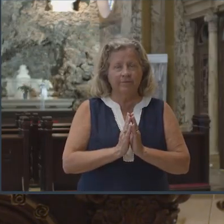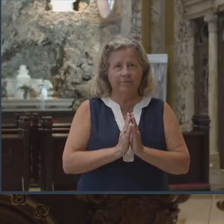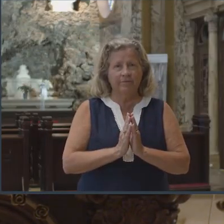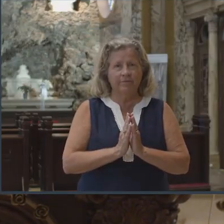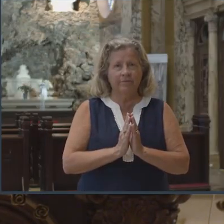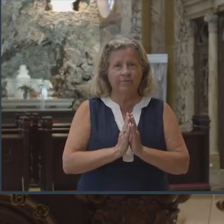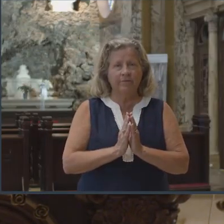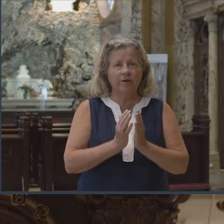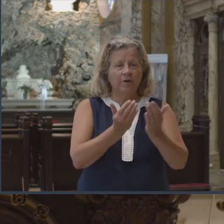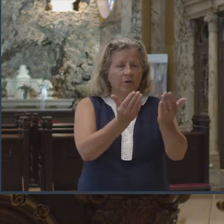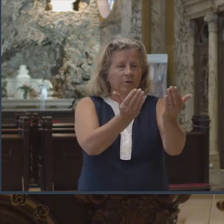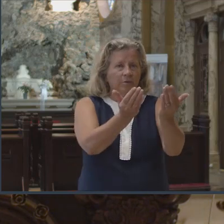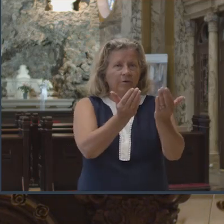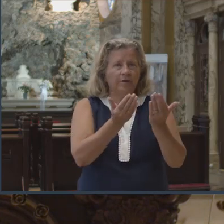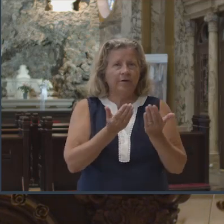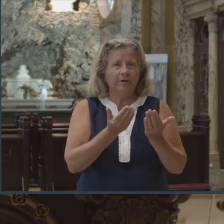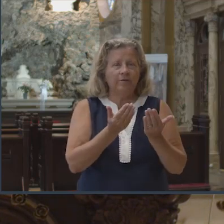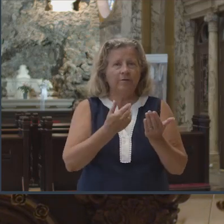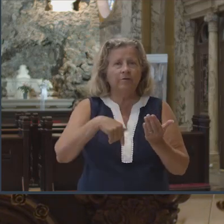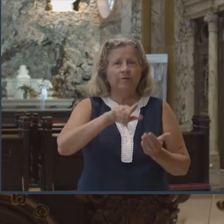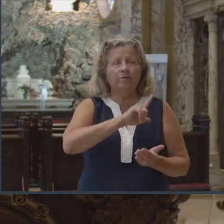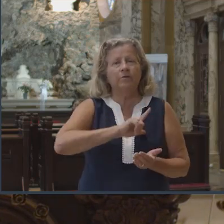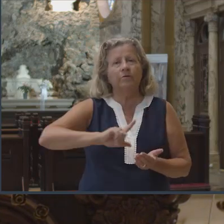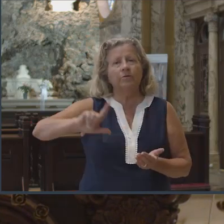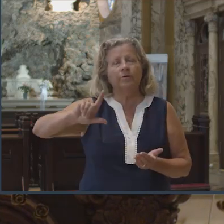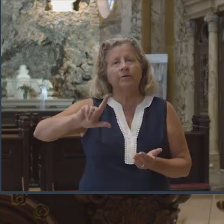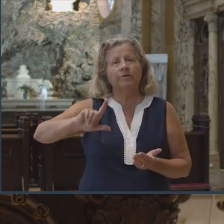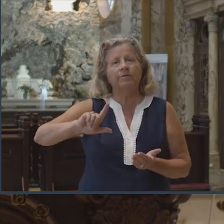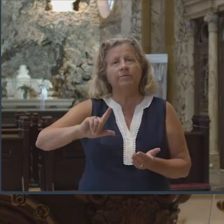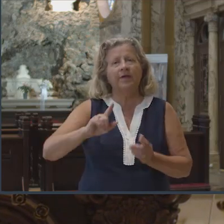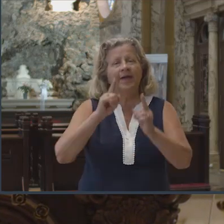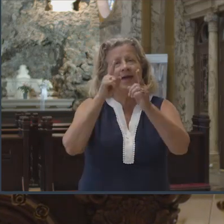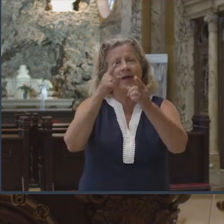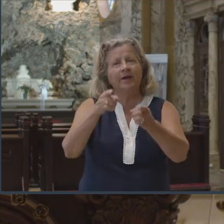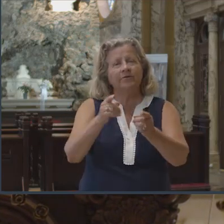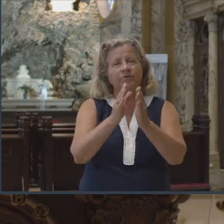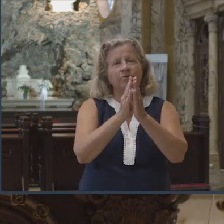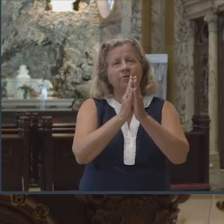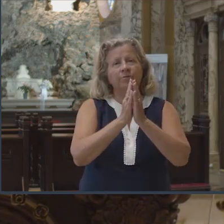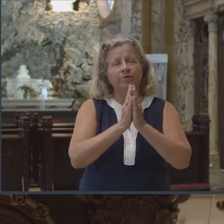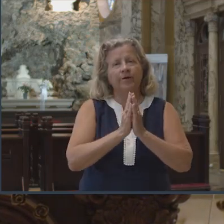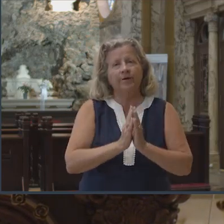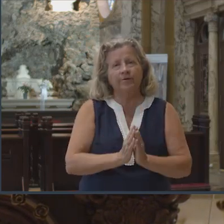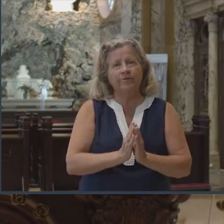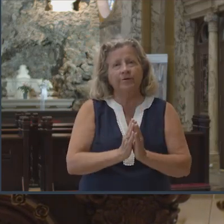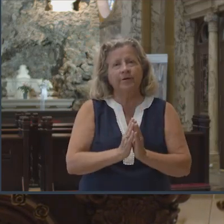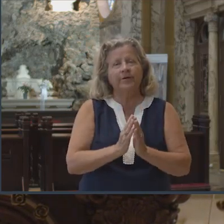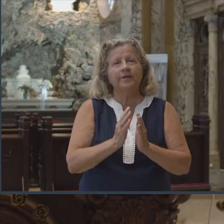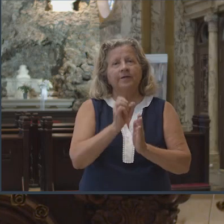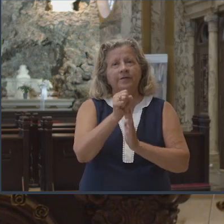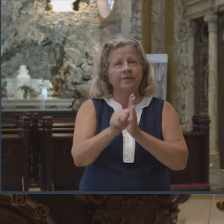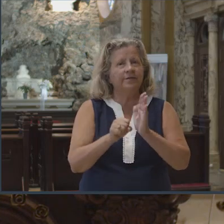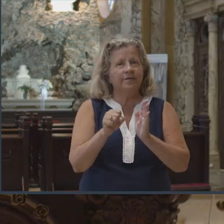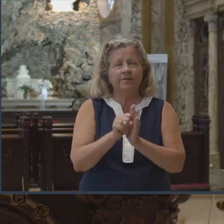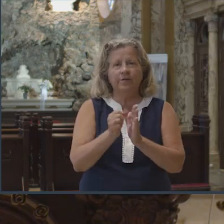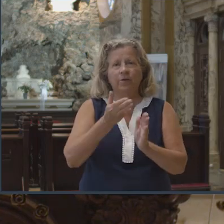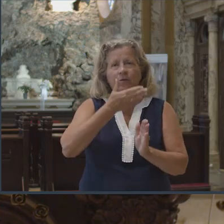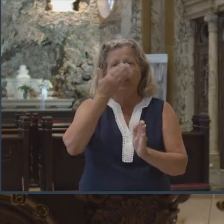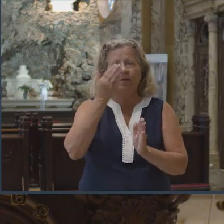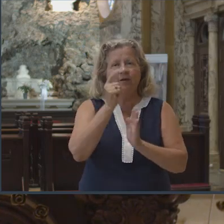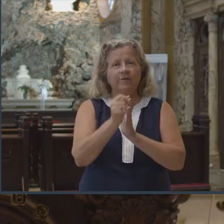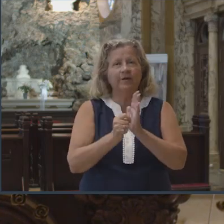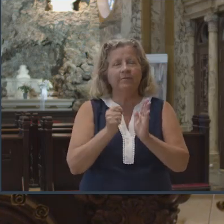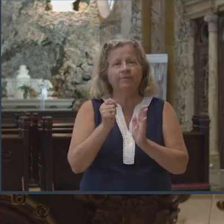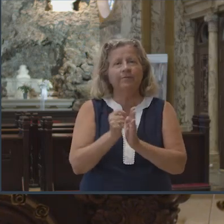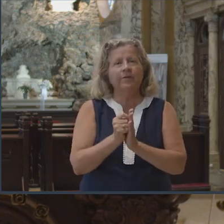Draw near to your servants, O Lord, and answer their prayers with unceasing kindness, that for those who